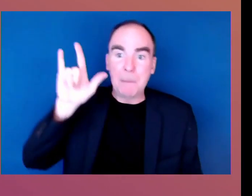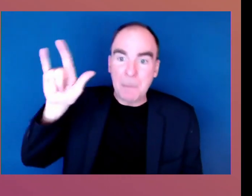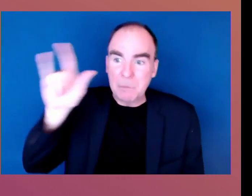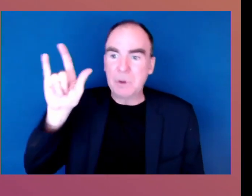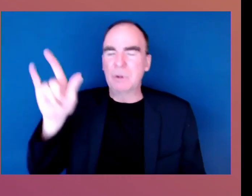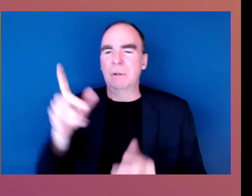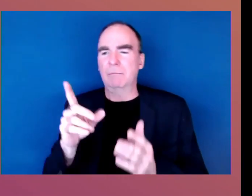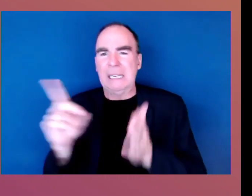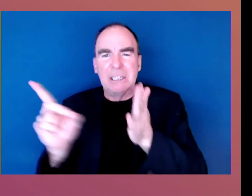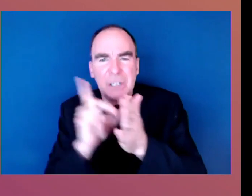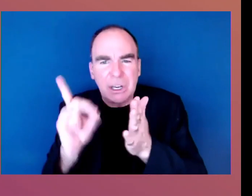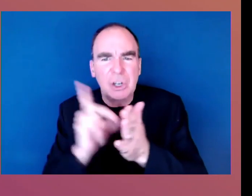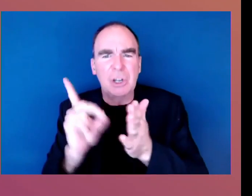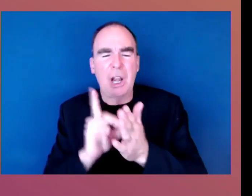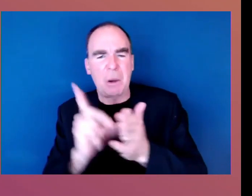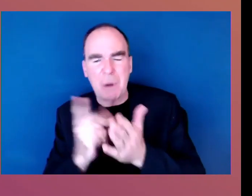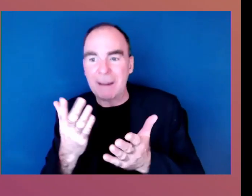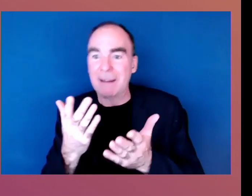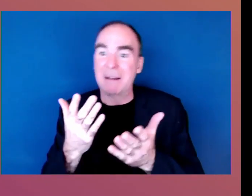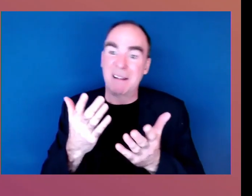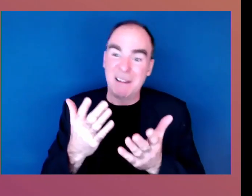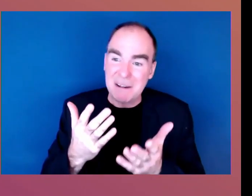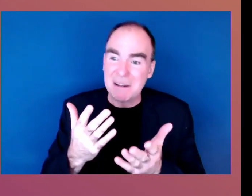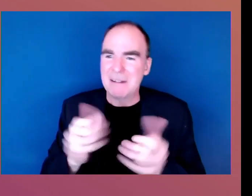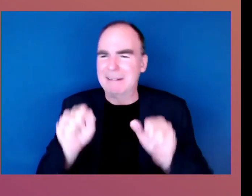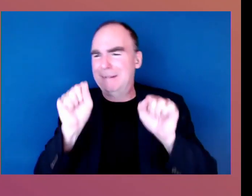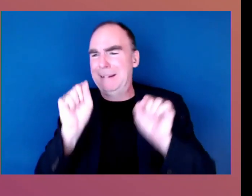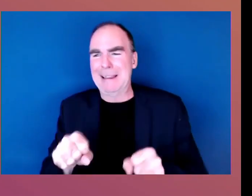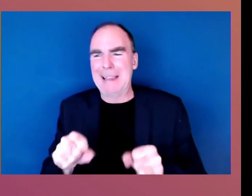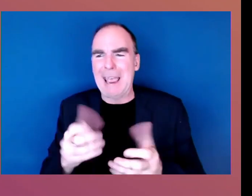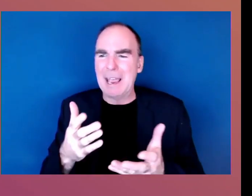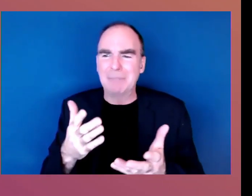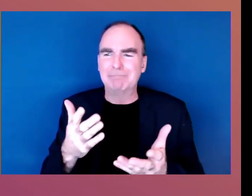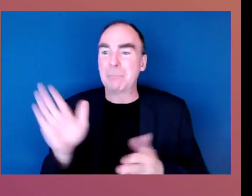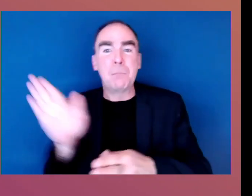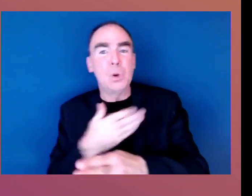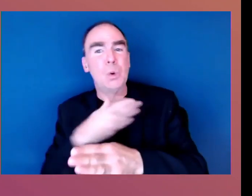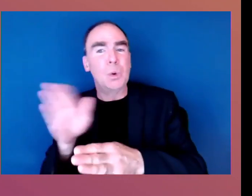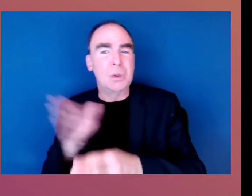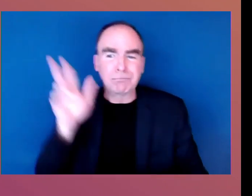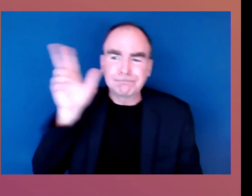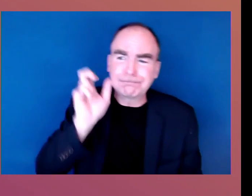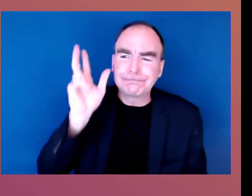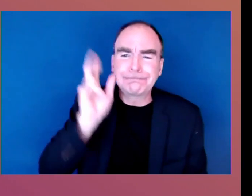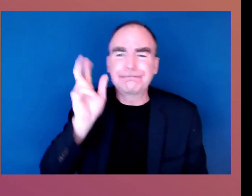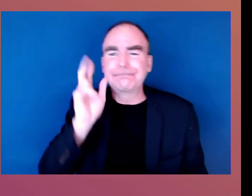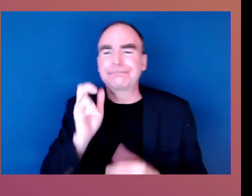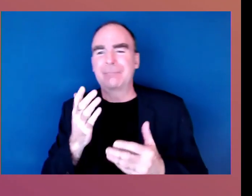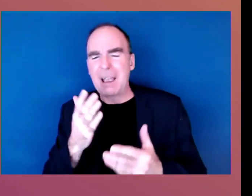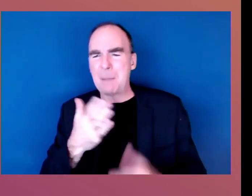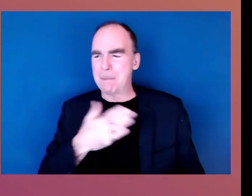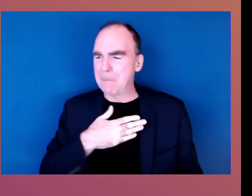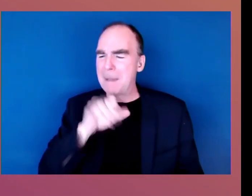listening music, podcasts, finding favorite restaurants, communicating via SNS, and of course, emails and